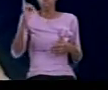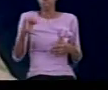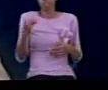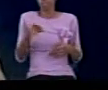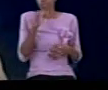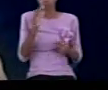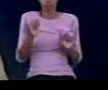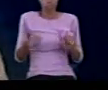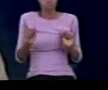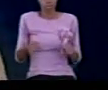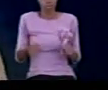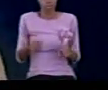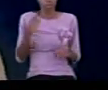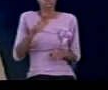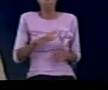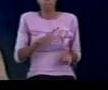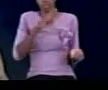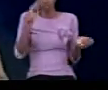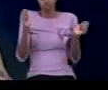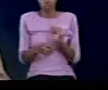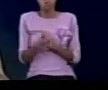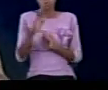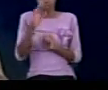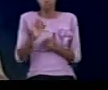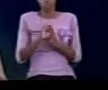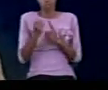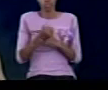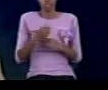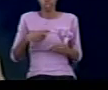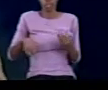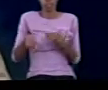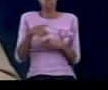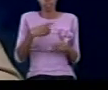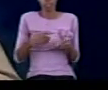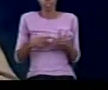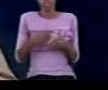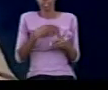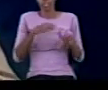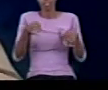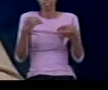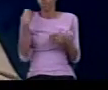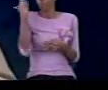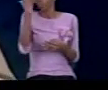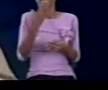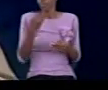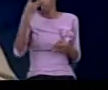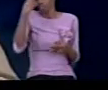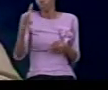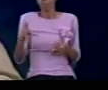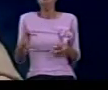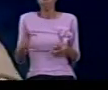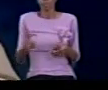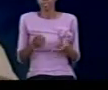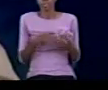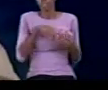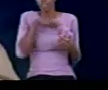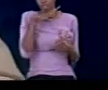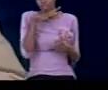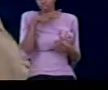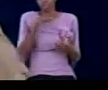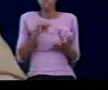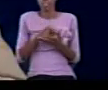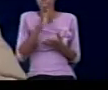beauty in the place of ashes. And that is the essence of this month's crusade,